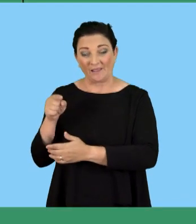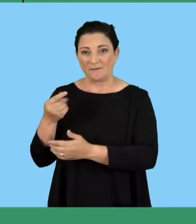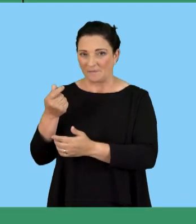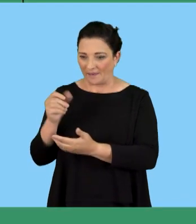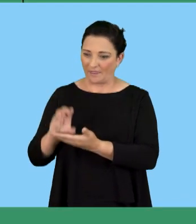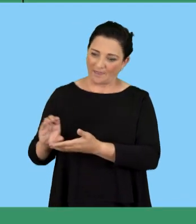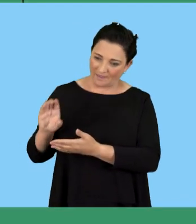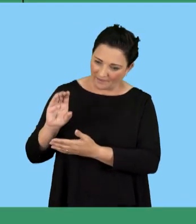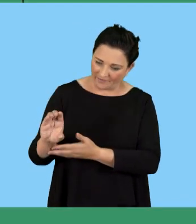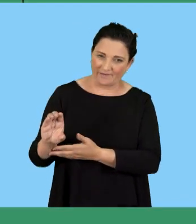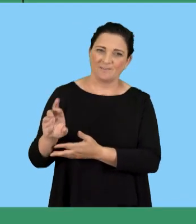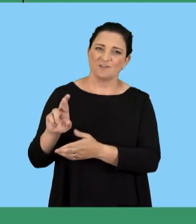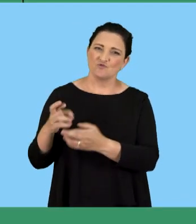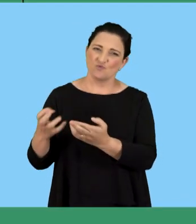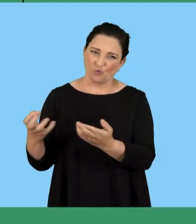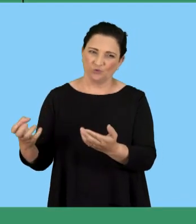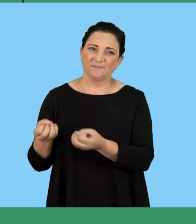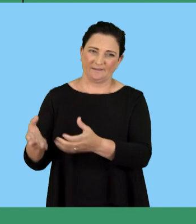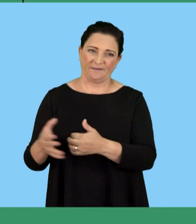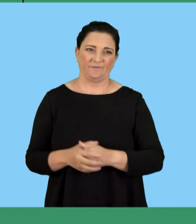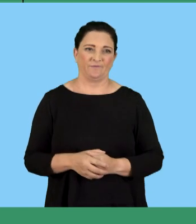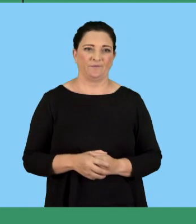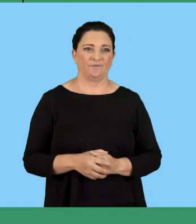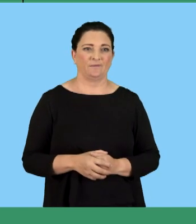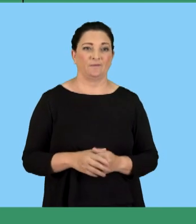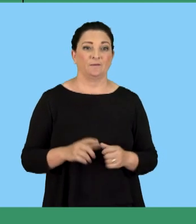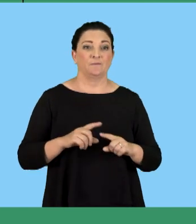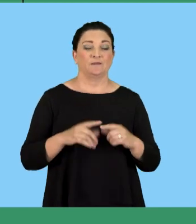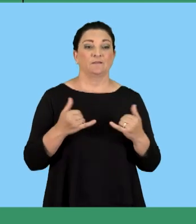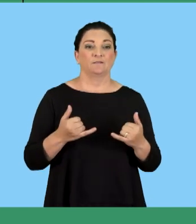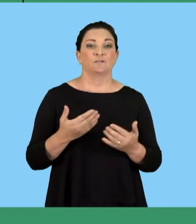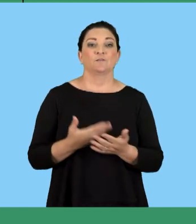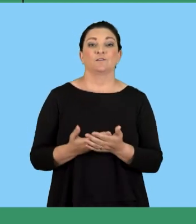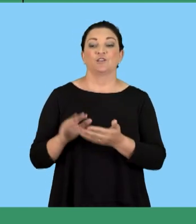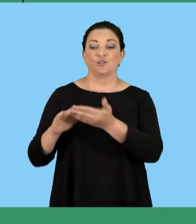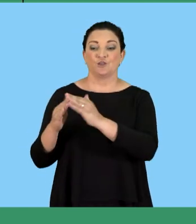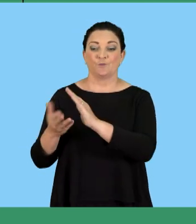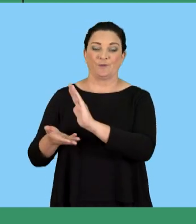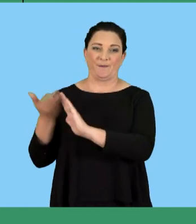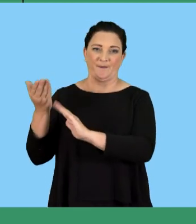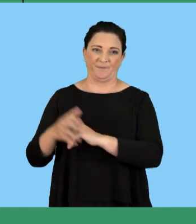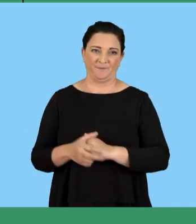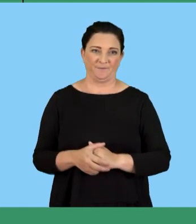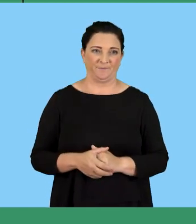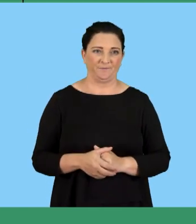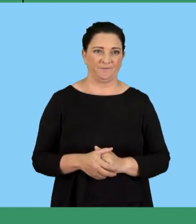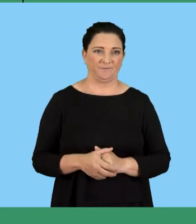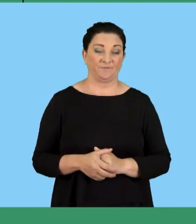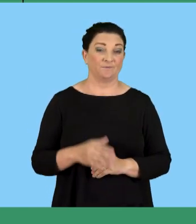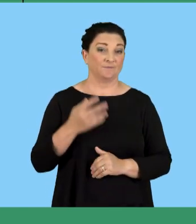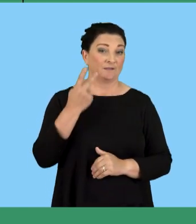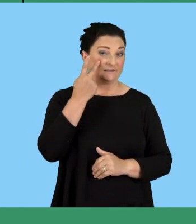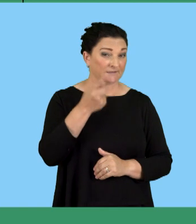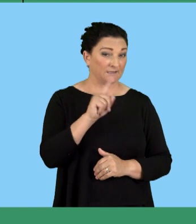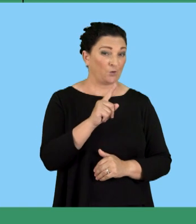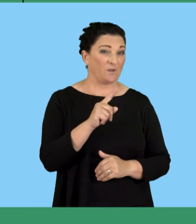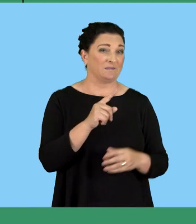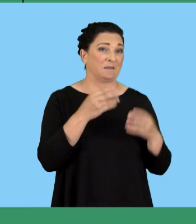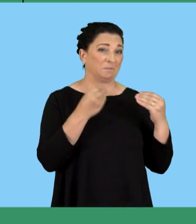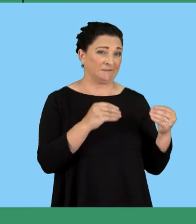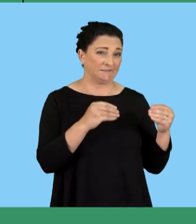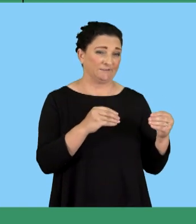social investment, meaning investing the money towards the community so that we improve the standards of